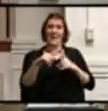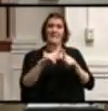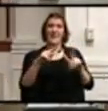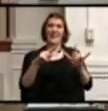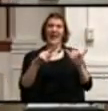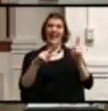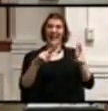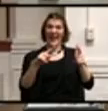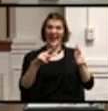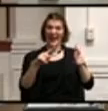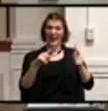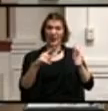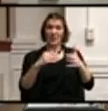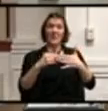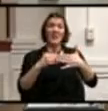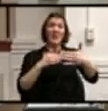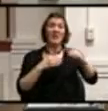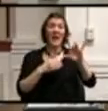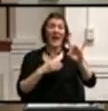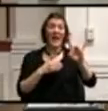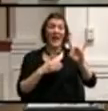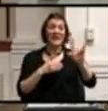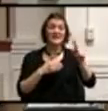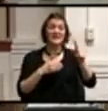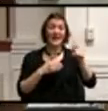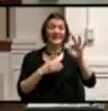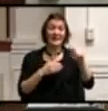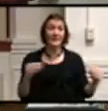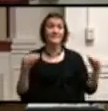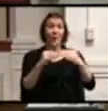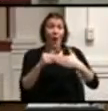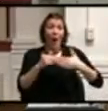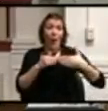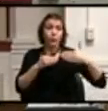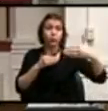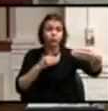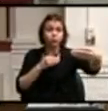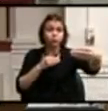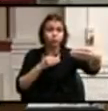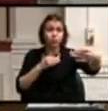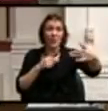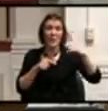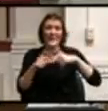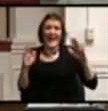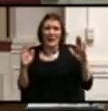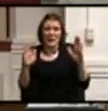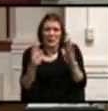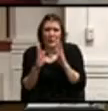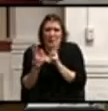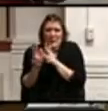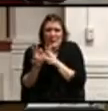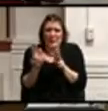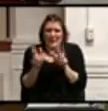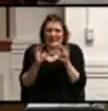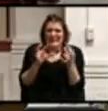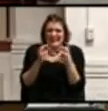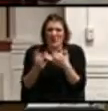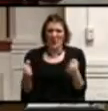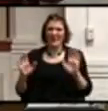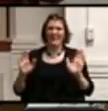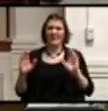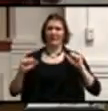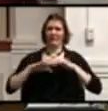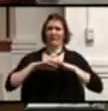be 8 or 10 feet longer. So, you have to think, you can't squeeze yourself down so much